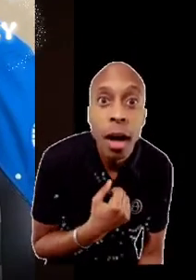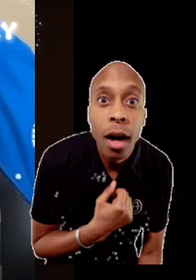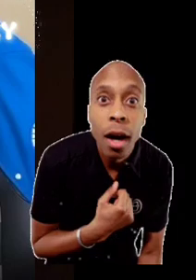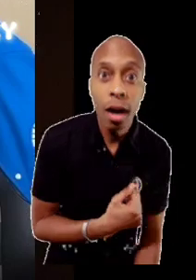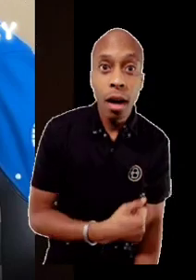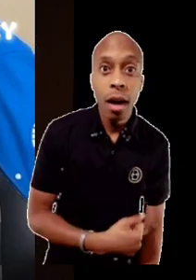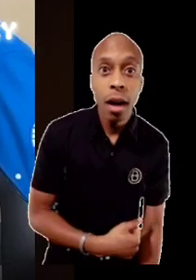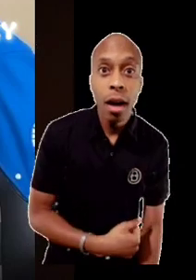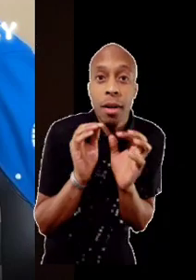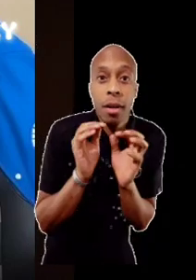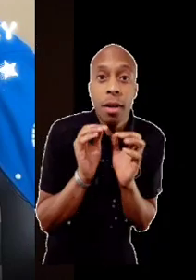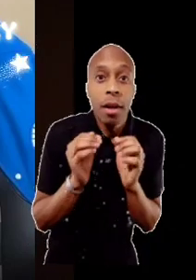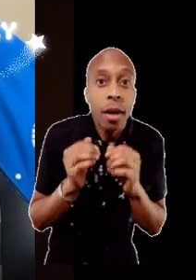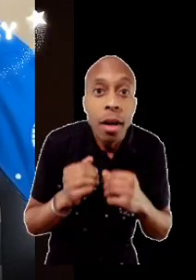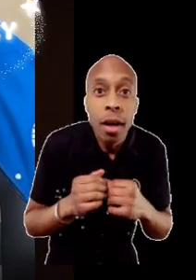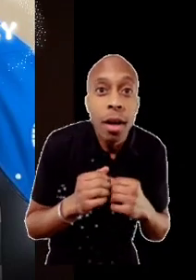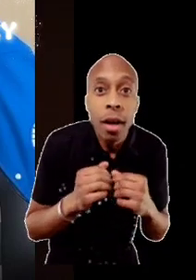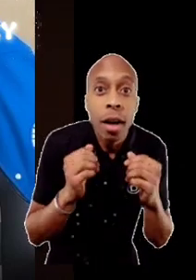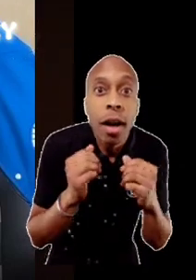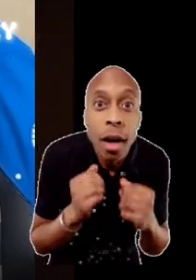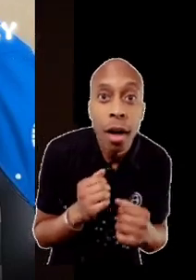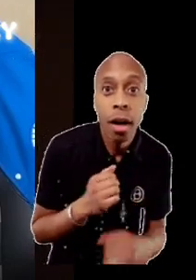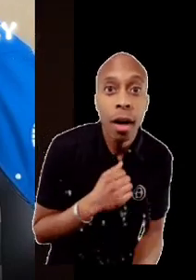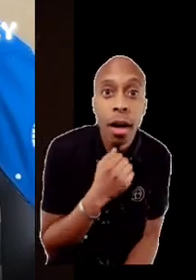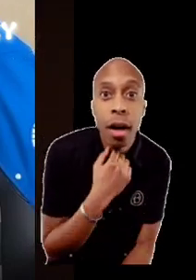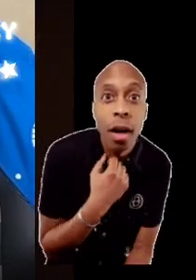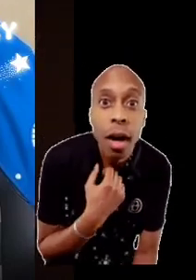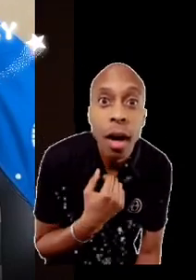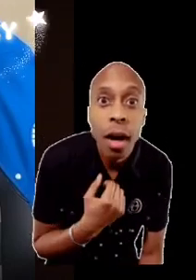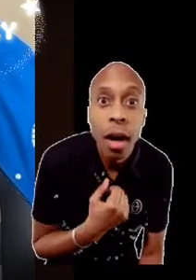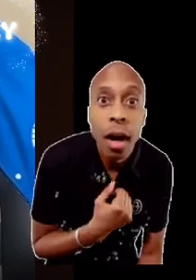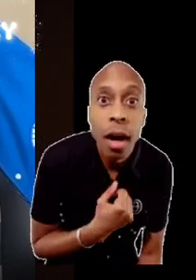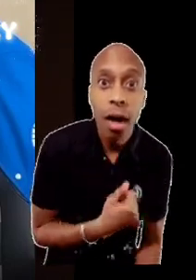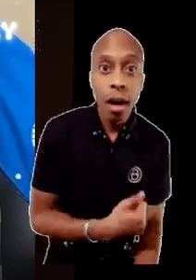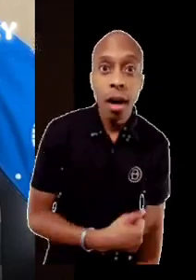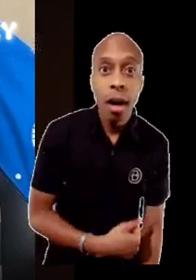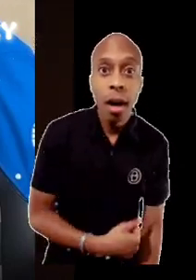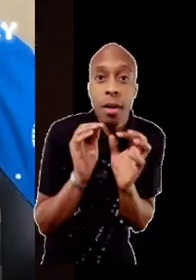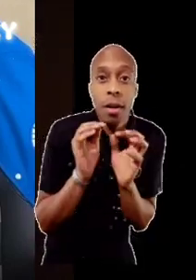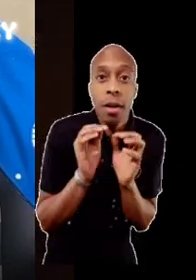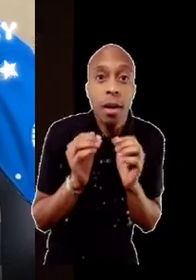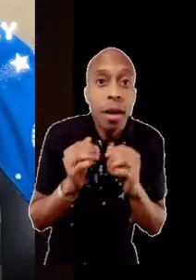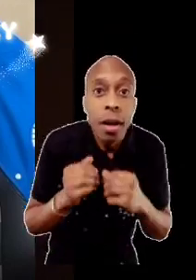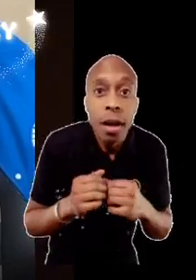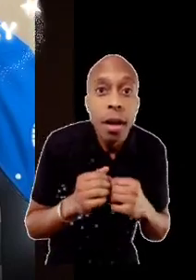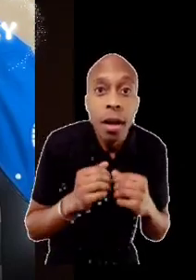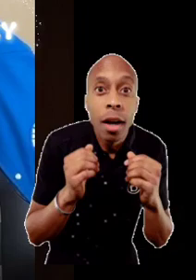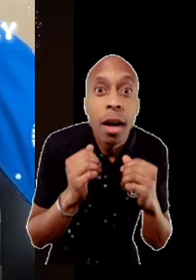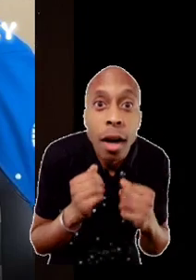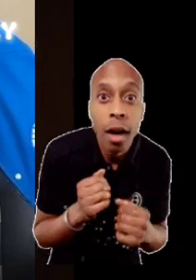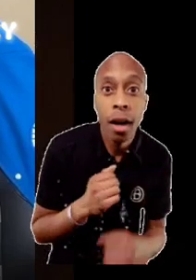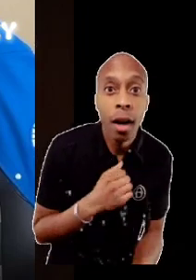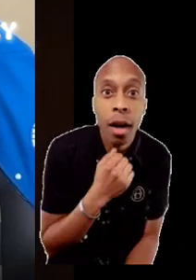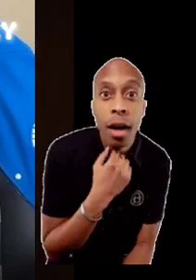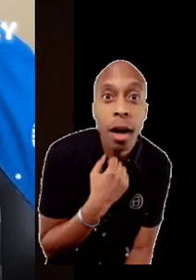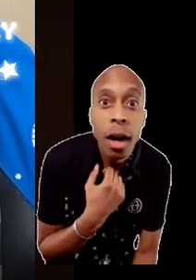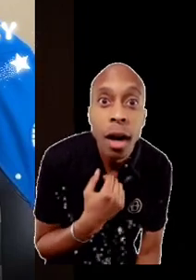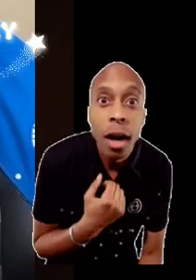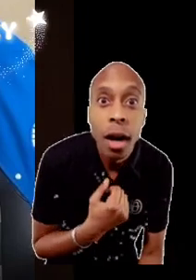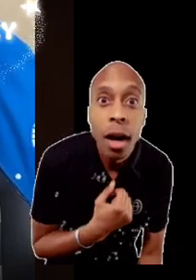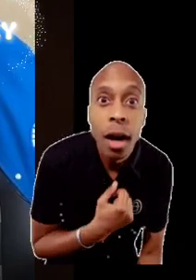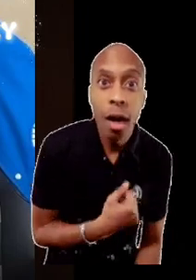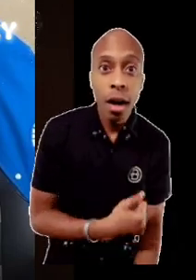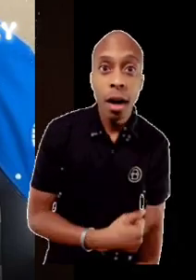If I ever have a round table talk with them, you see, the internet would be no more good. And this is offered